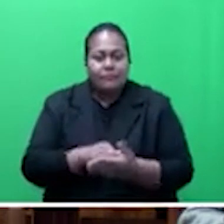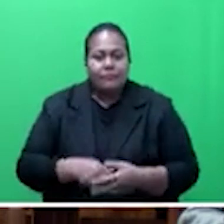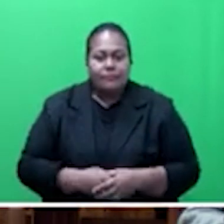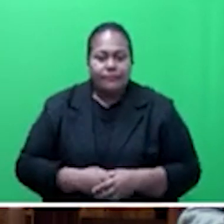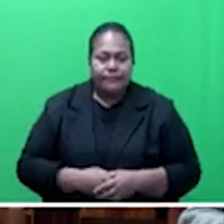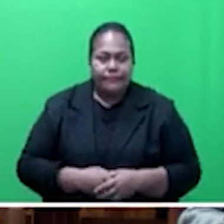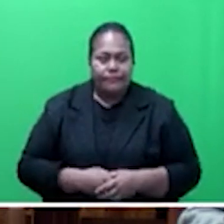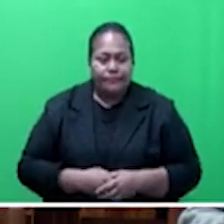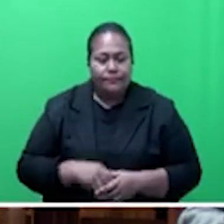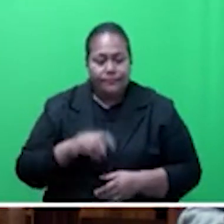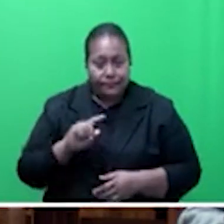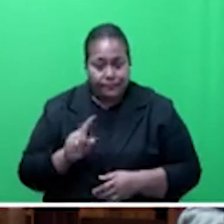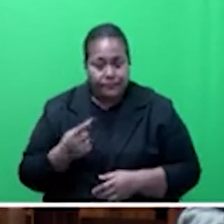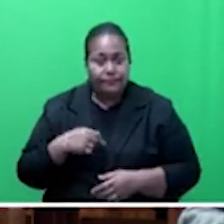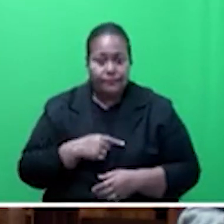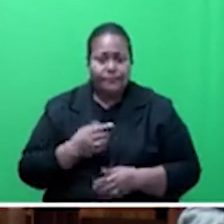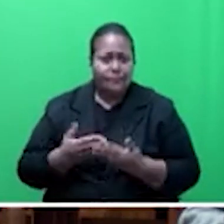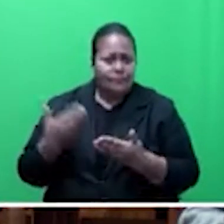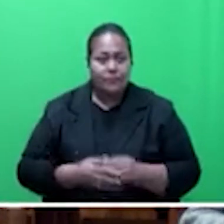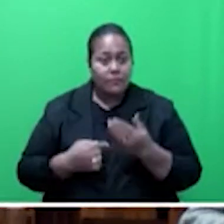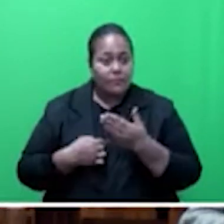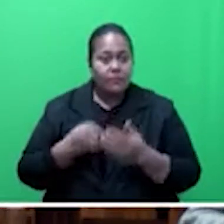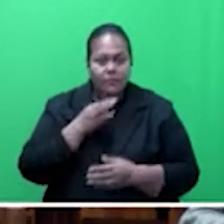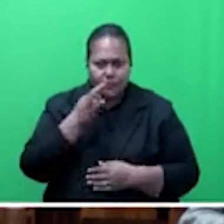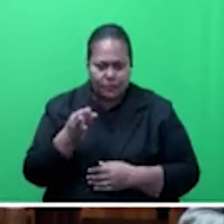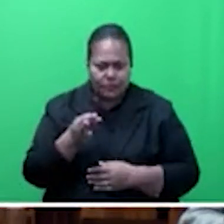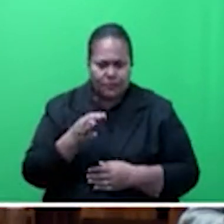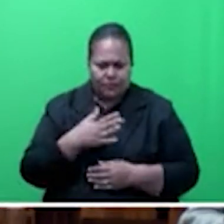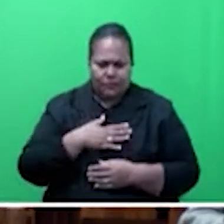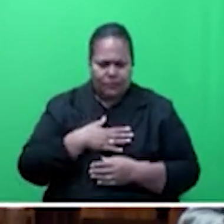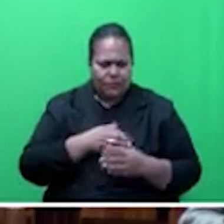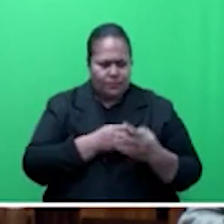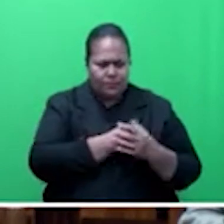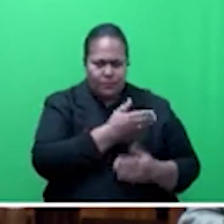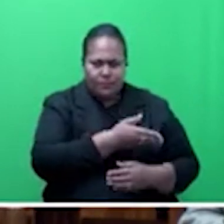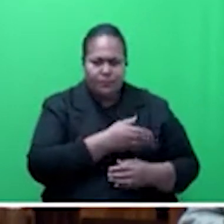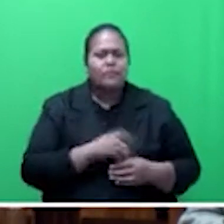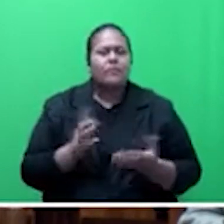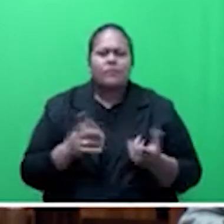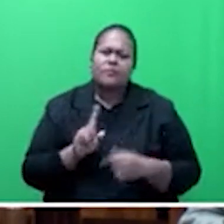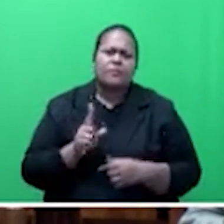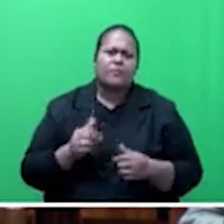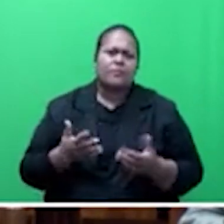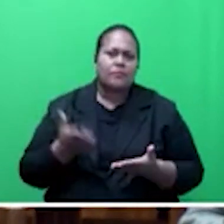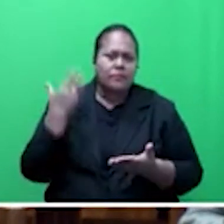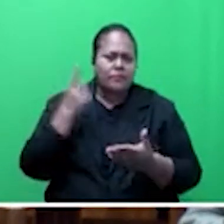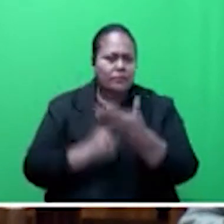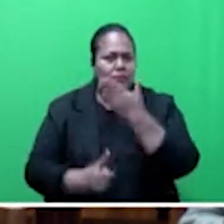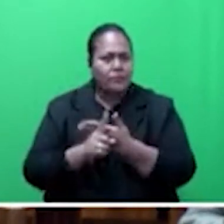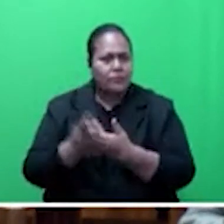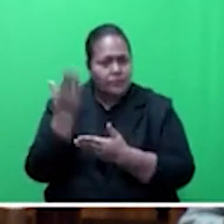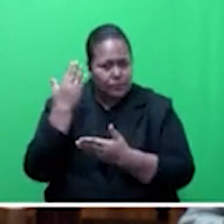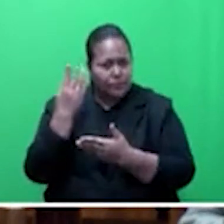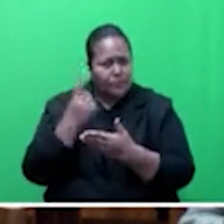it takes us back to the process of the position. How did it happen? What was the practice in other parliaments? Did